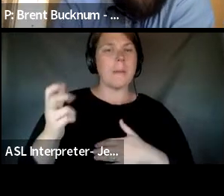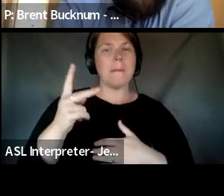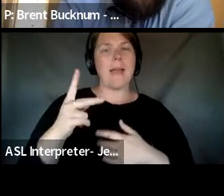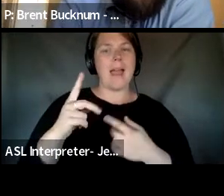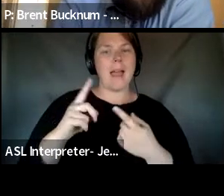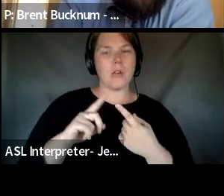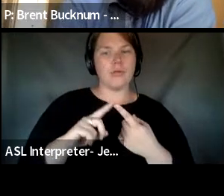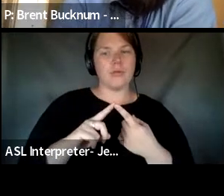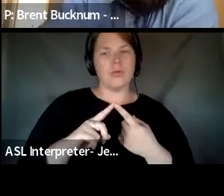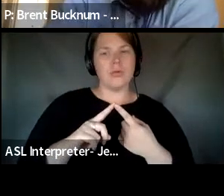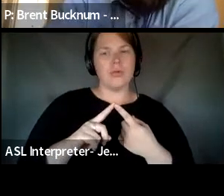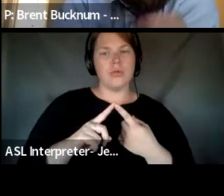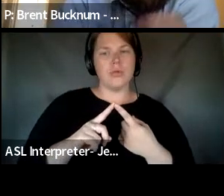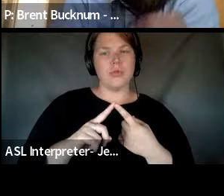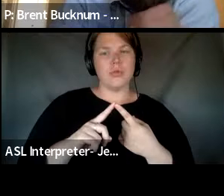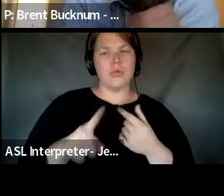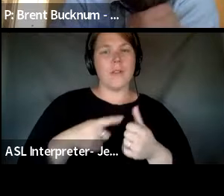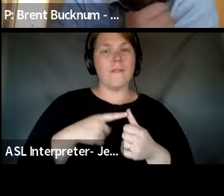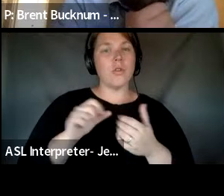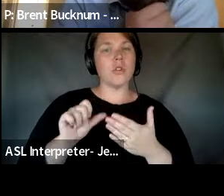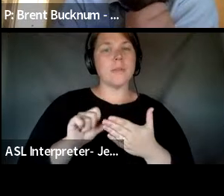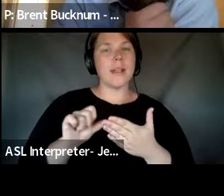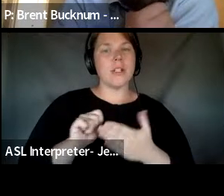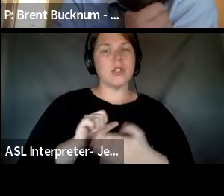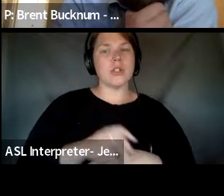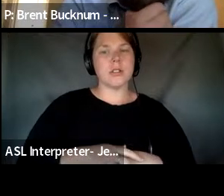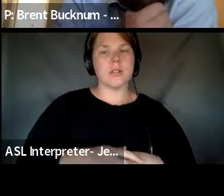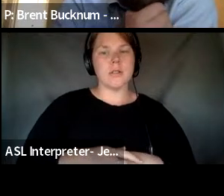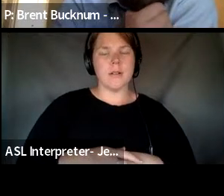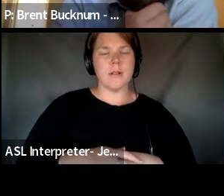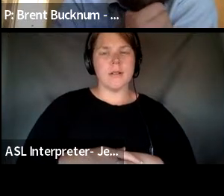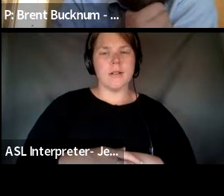on the first page?